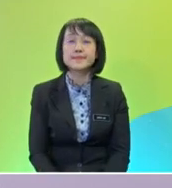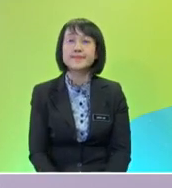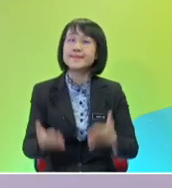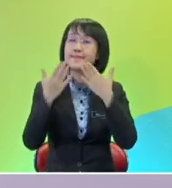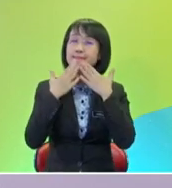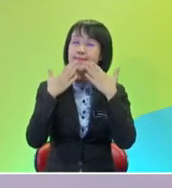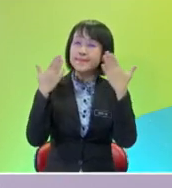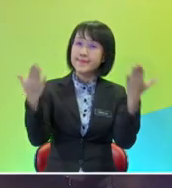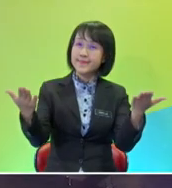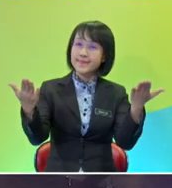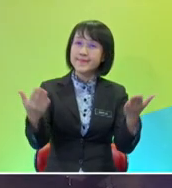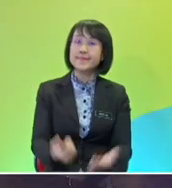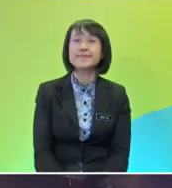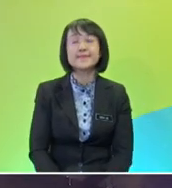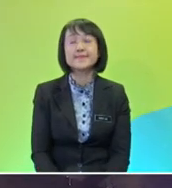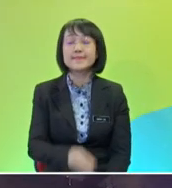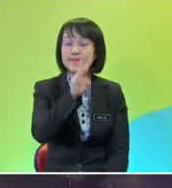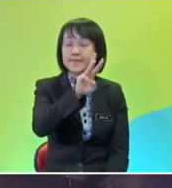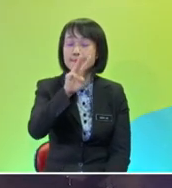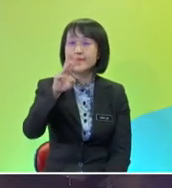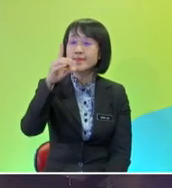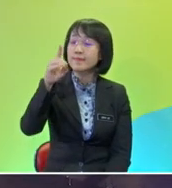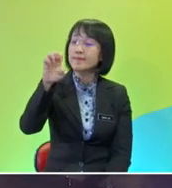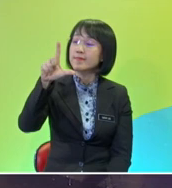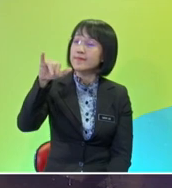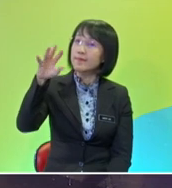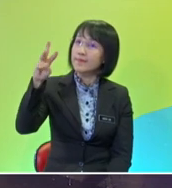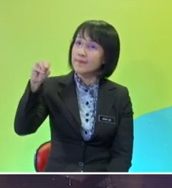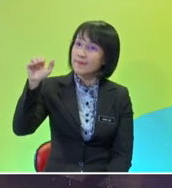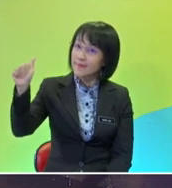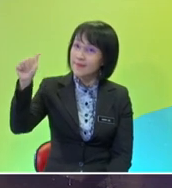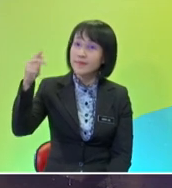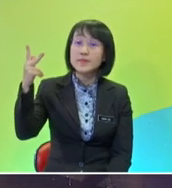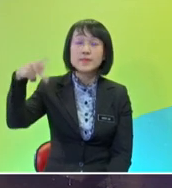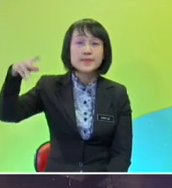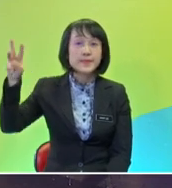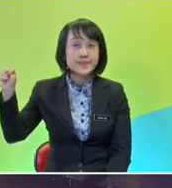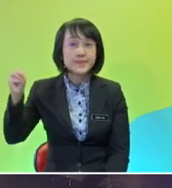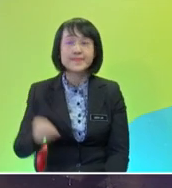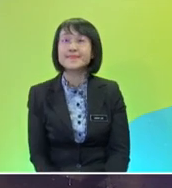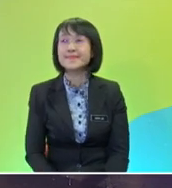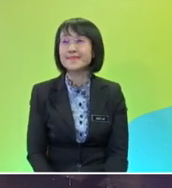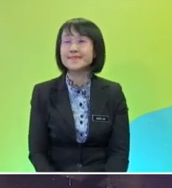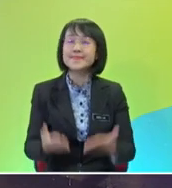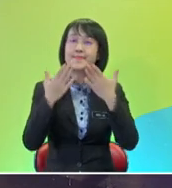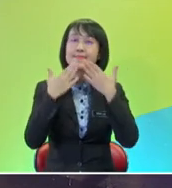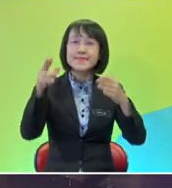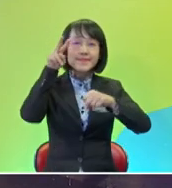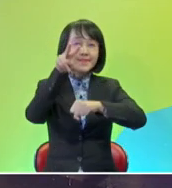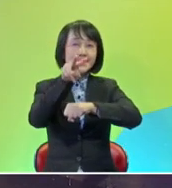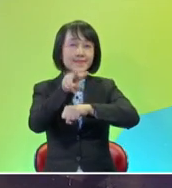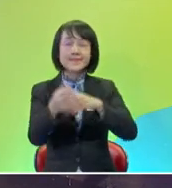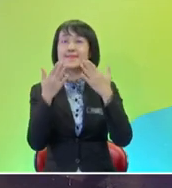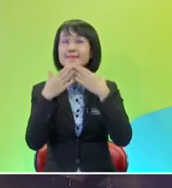you so much. And there you have it, Pelanta Dilemma KPM as shown on our screen right now. Now everyone, thank you for watching and thank